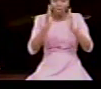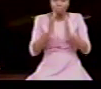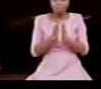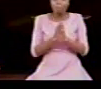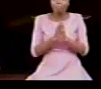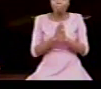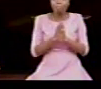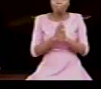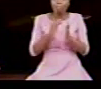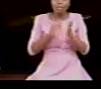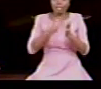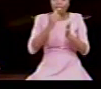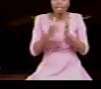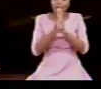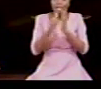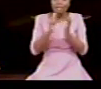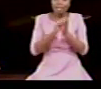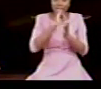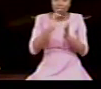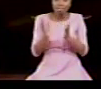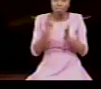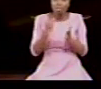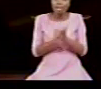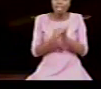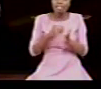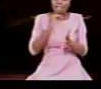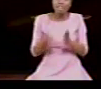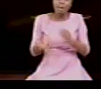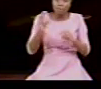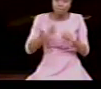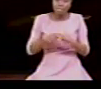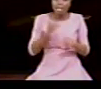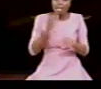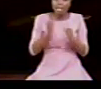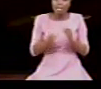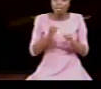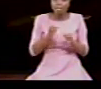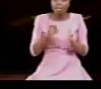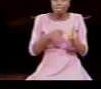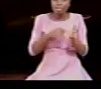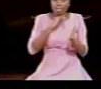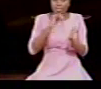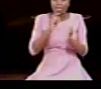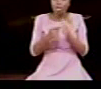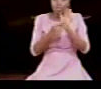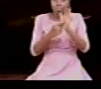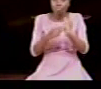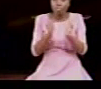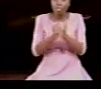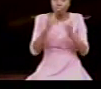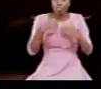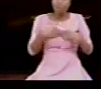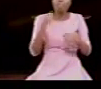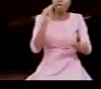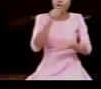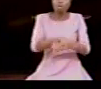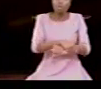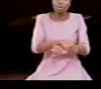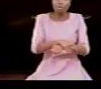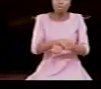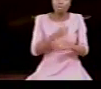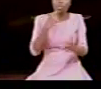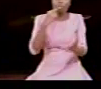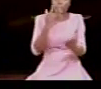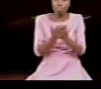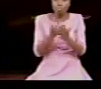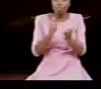is used that will multiply. Giving is the proof that you have overcome, you have conquered greed.